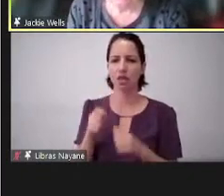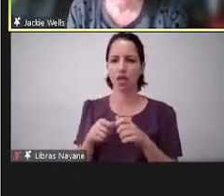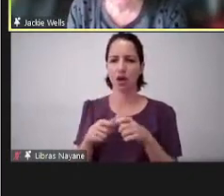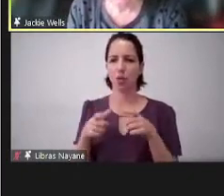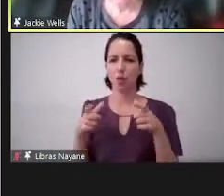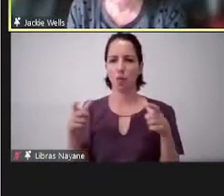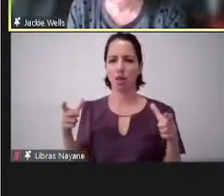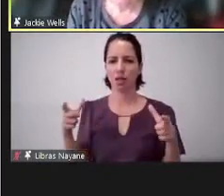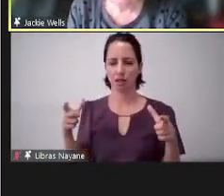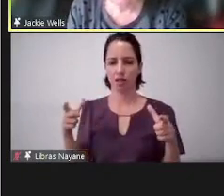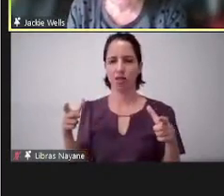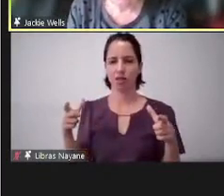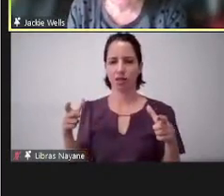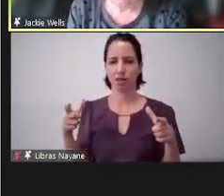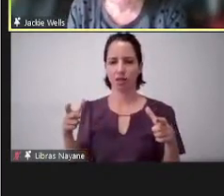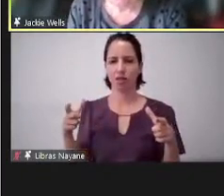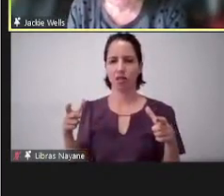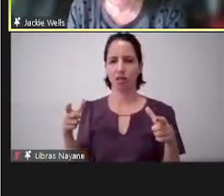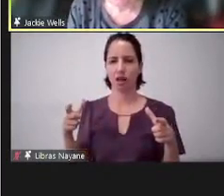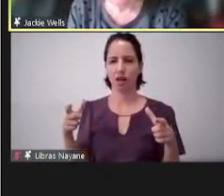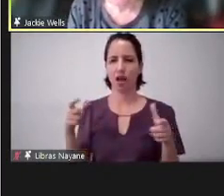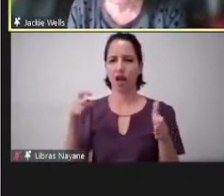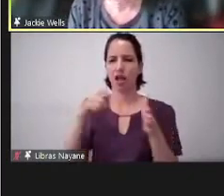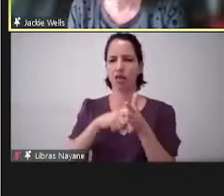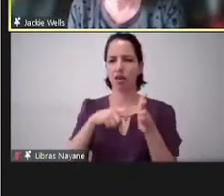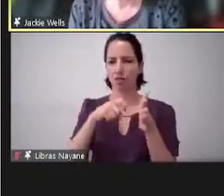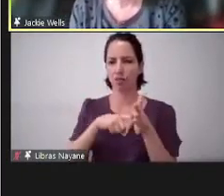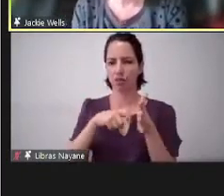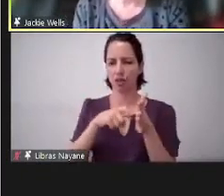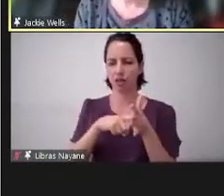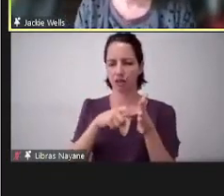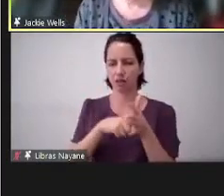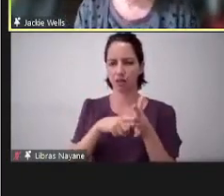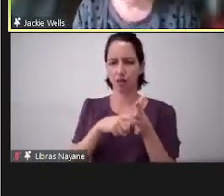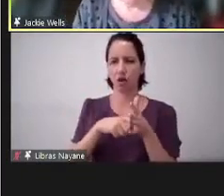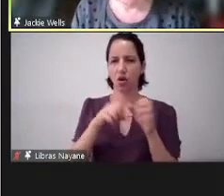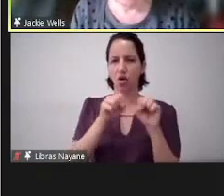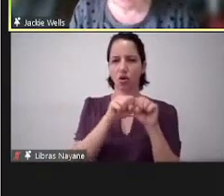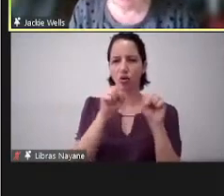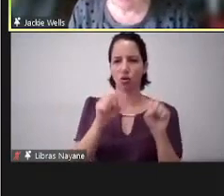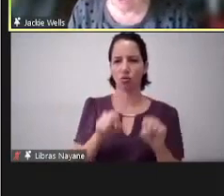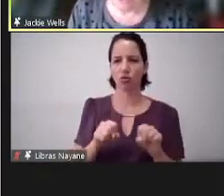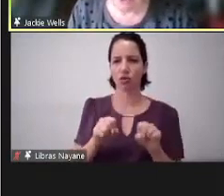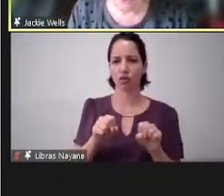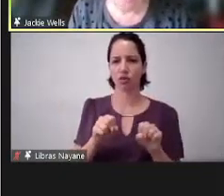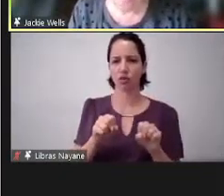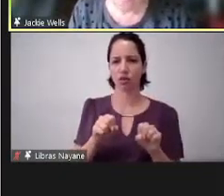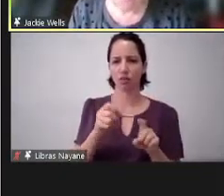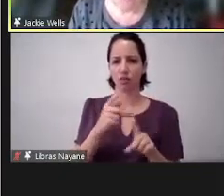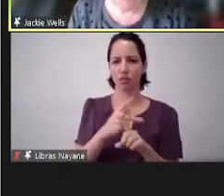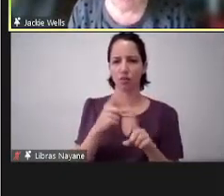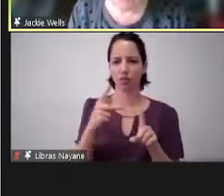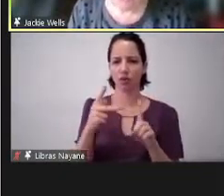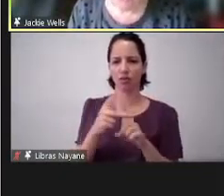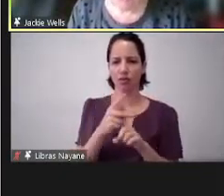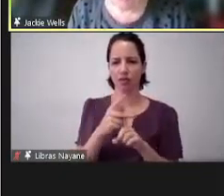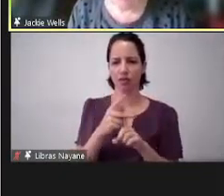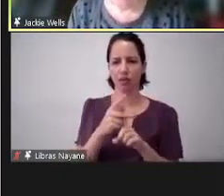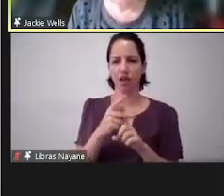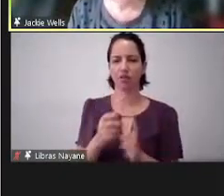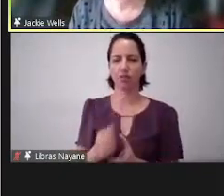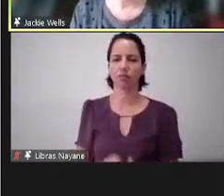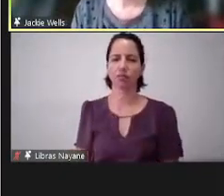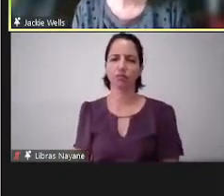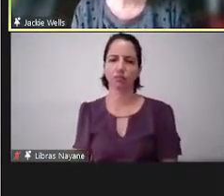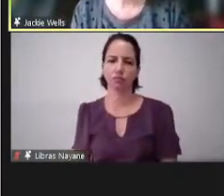breaking its manifesto promises not to raise the level of general taxation.